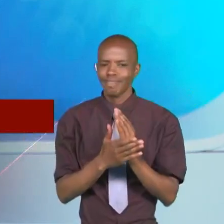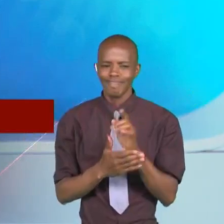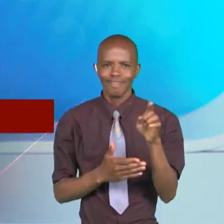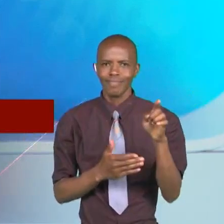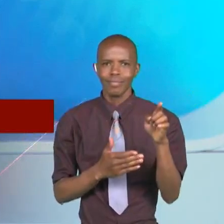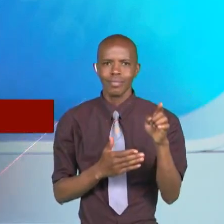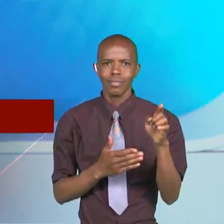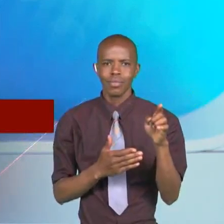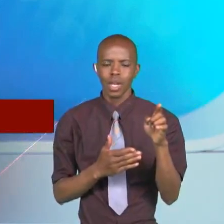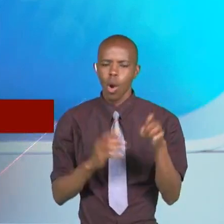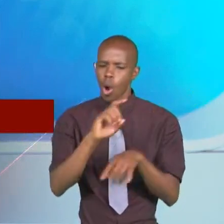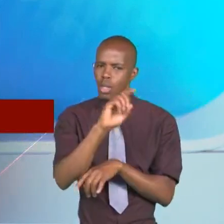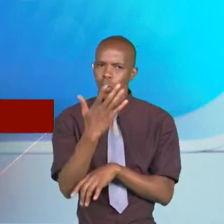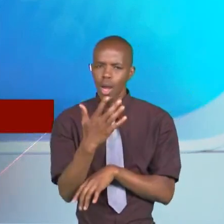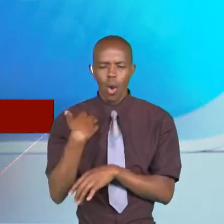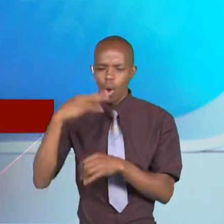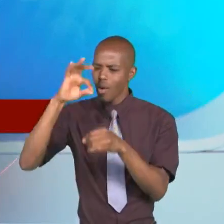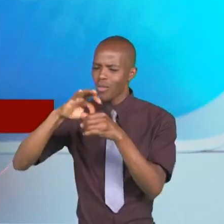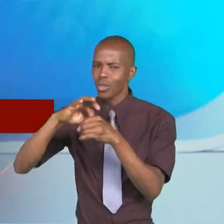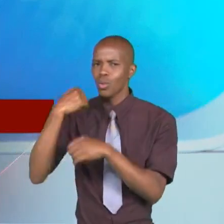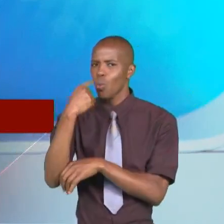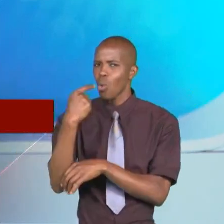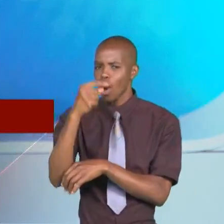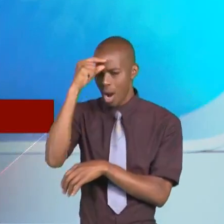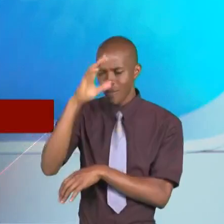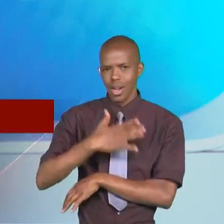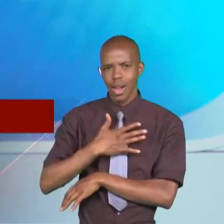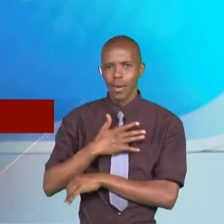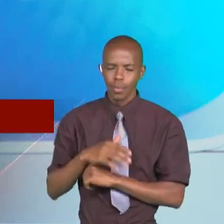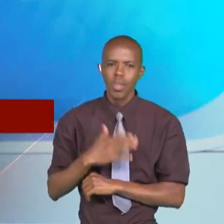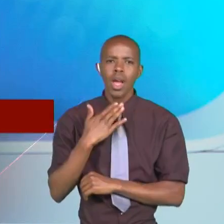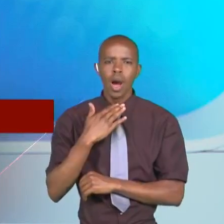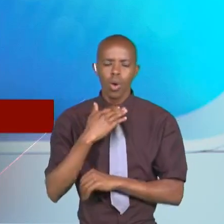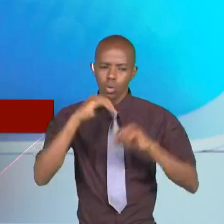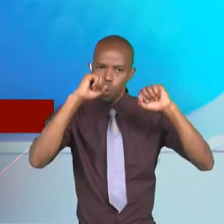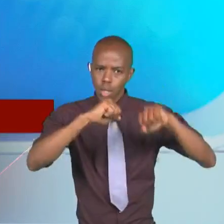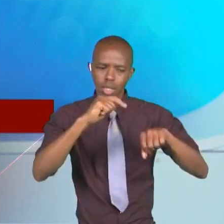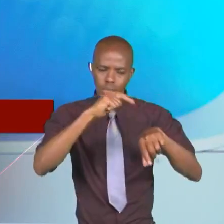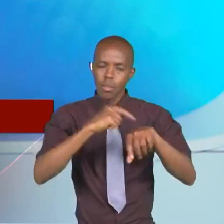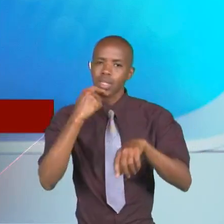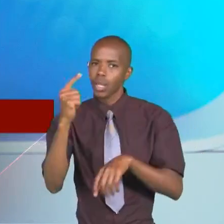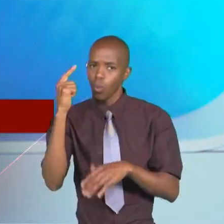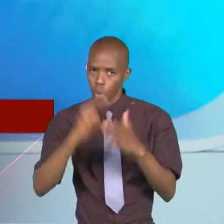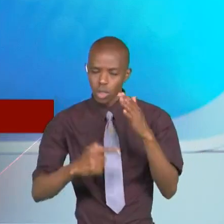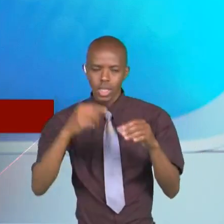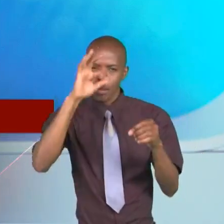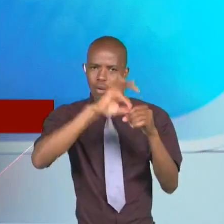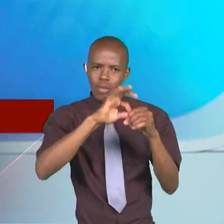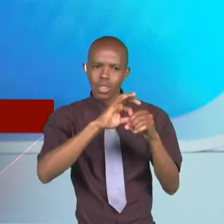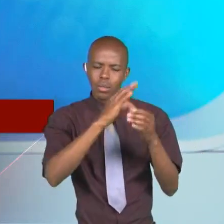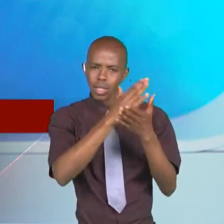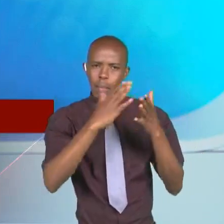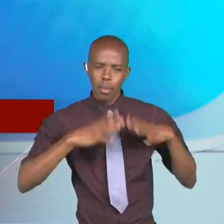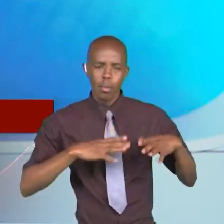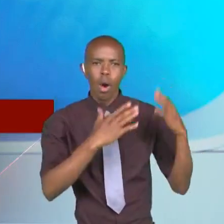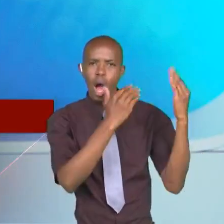it boils down to the question of who are we voting for as our governors. At some point I would want to agree with him when he says that, you know, when we vote for certain people and we